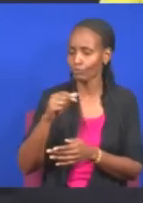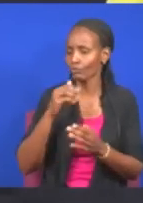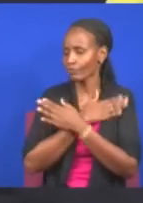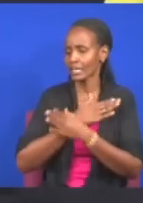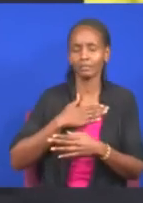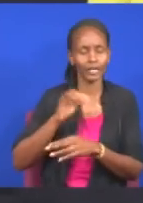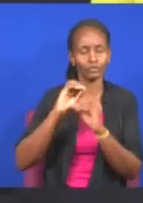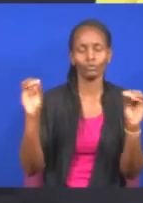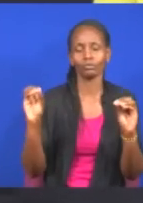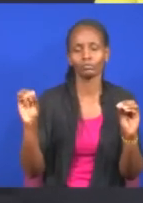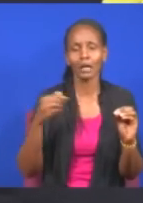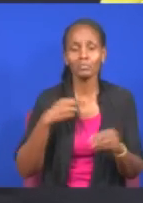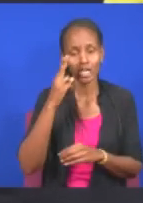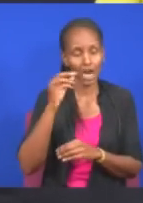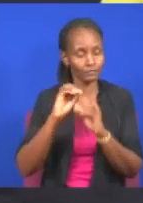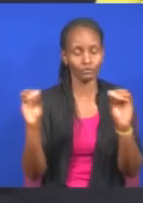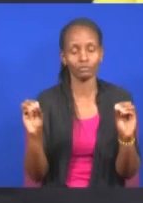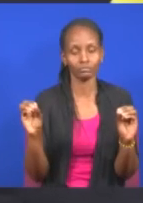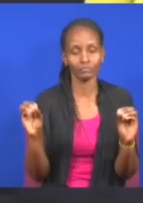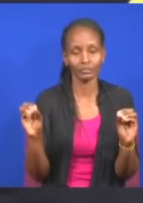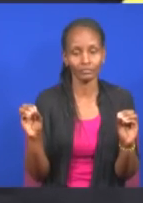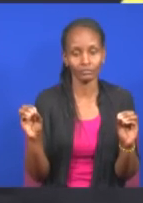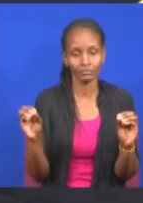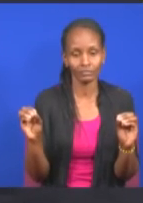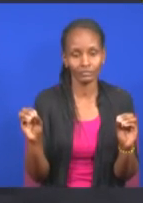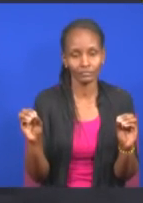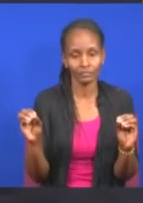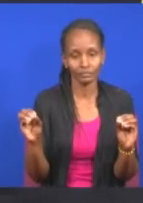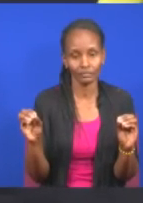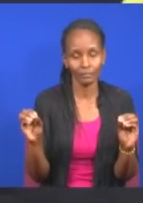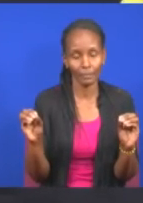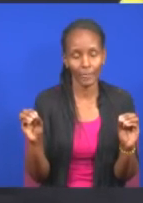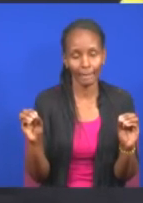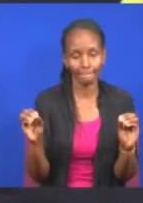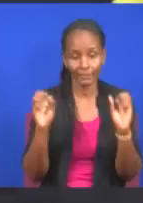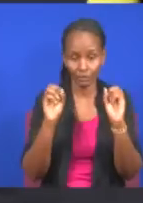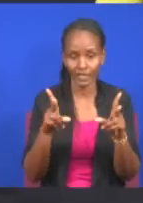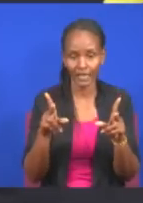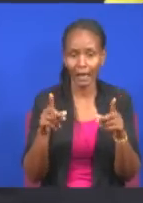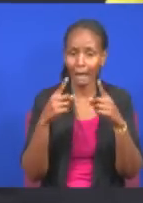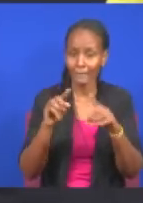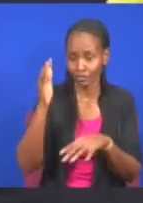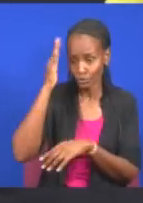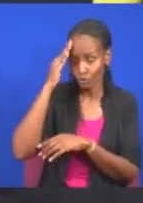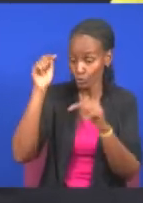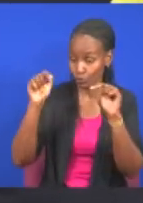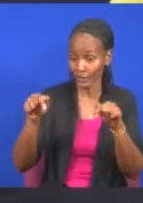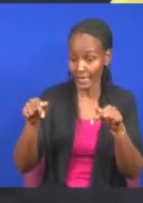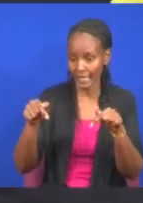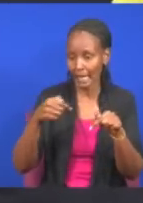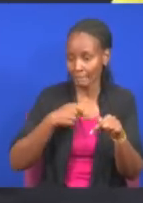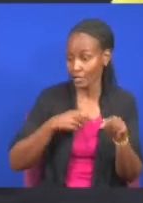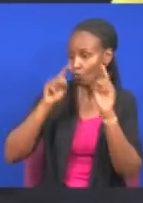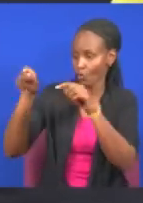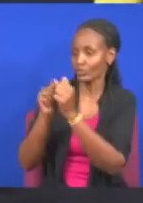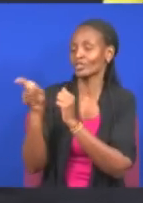Okay, I'm sorry. I'm if not laughing you anymore. Laugh at me anymore. You're not my friend anymore. I'm not laughing. Okay. But you know what? Mm-hmm. Today, mm-hmm. I'm going